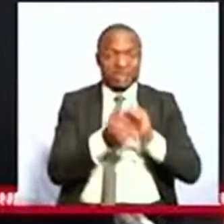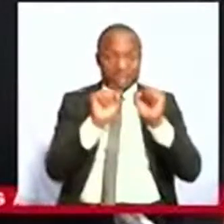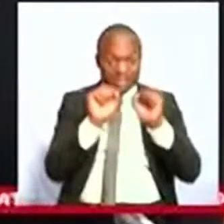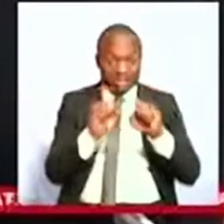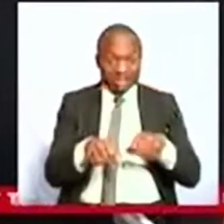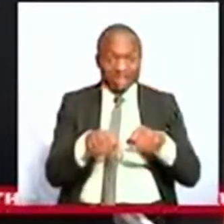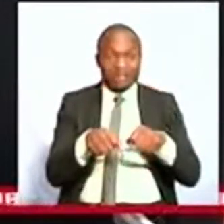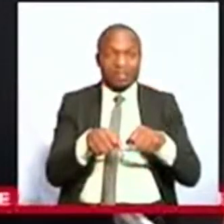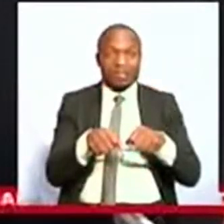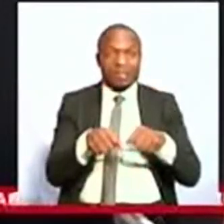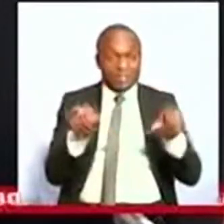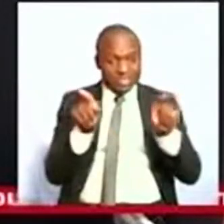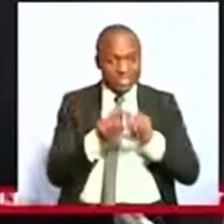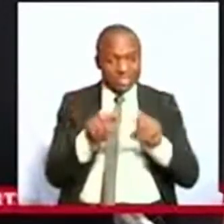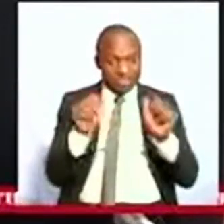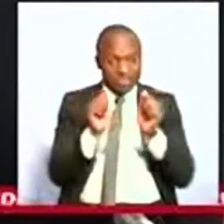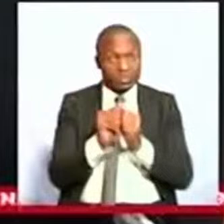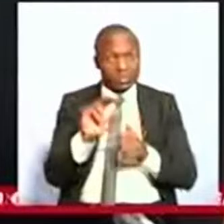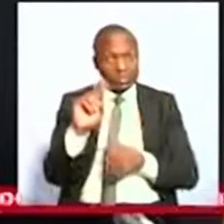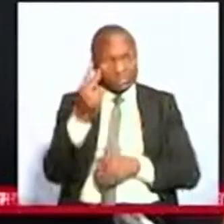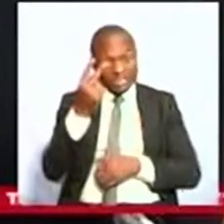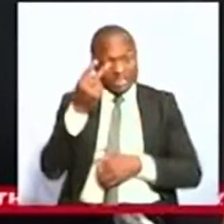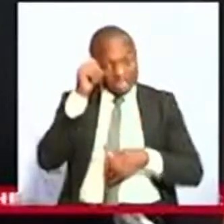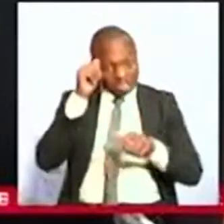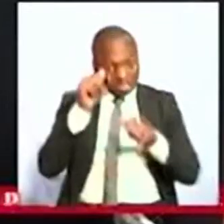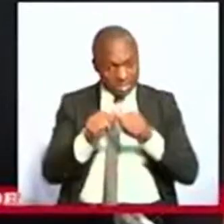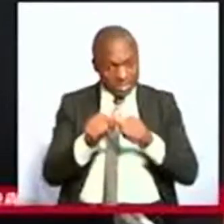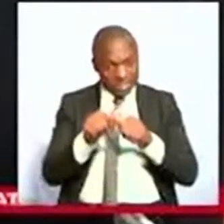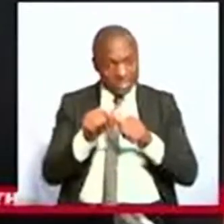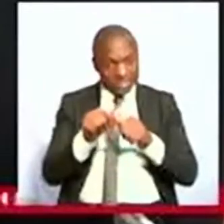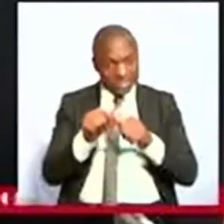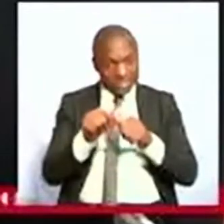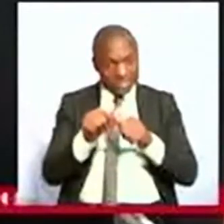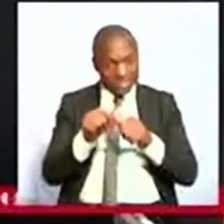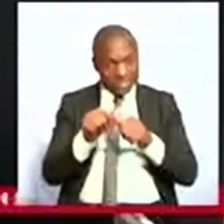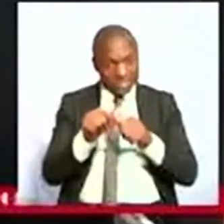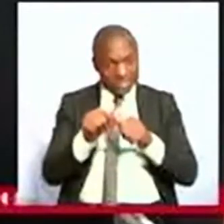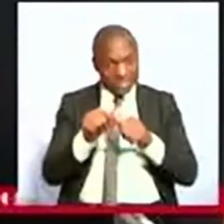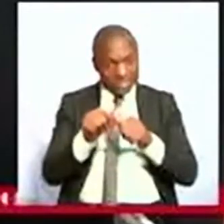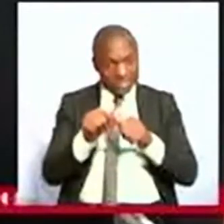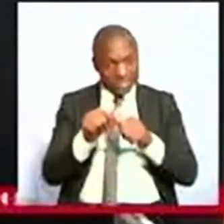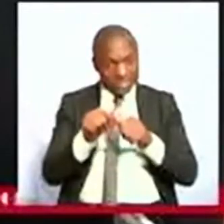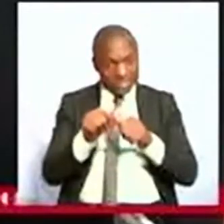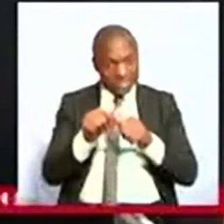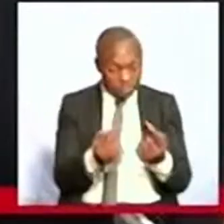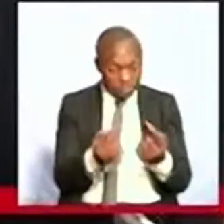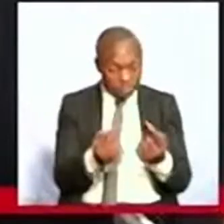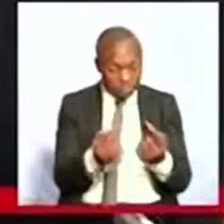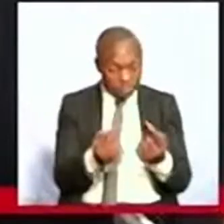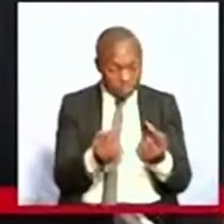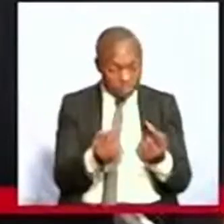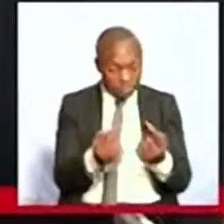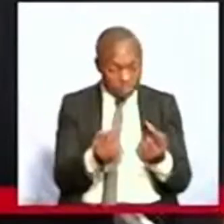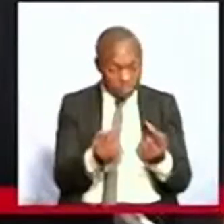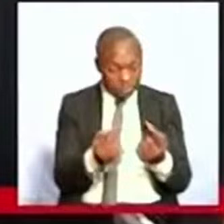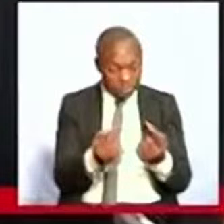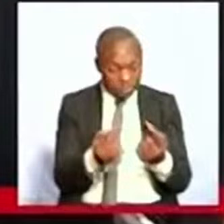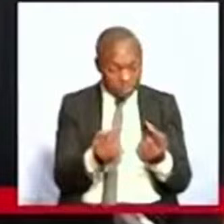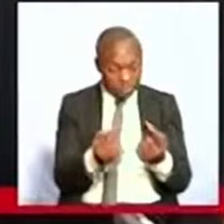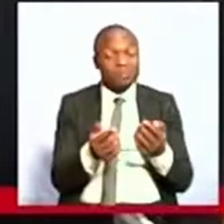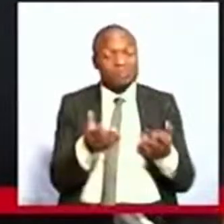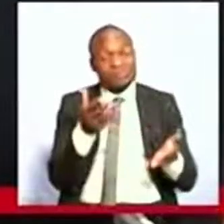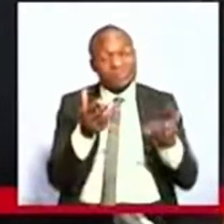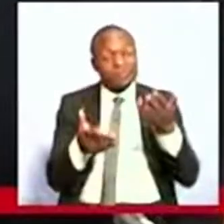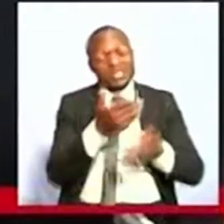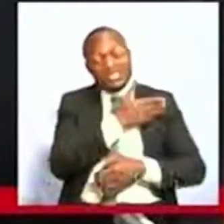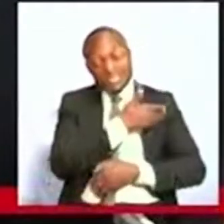second protocol, because the second protocol has a reservation that except in extreme